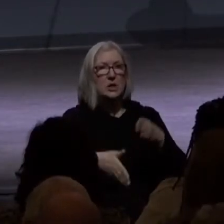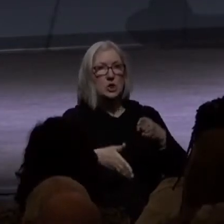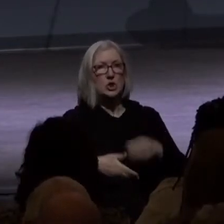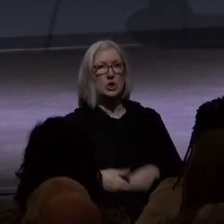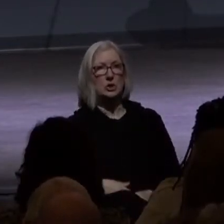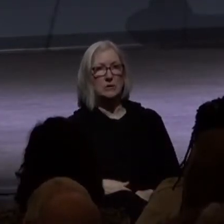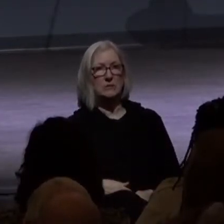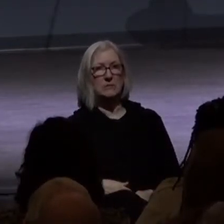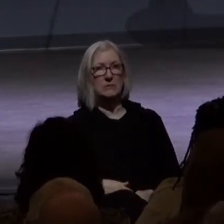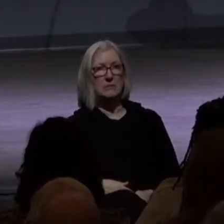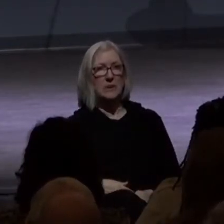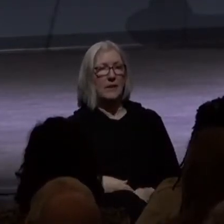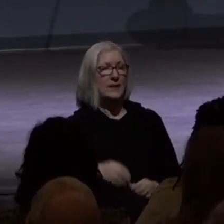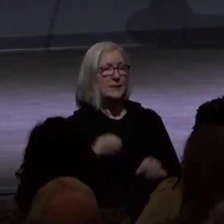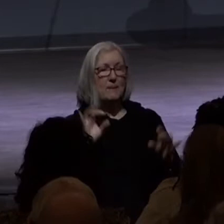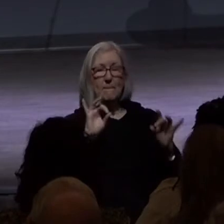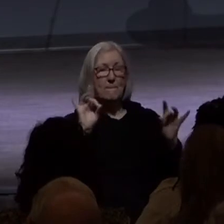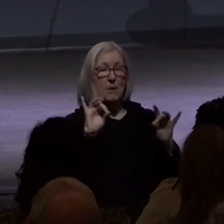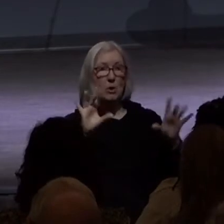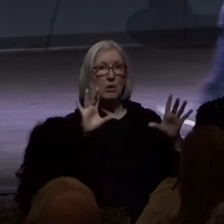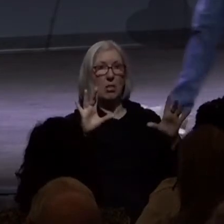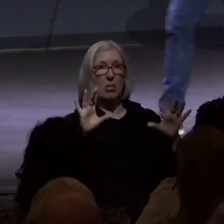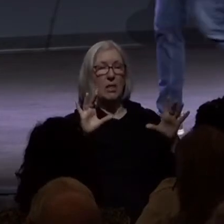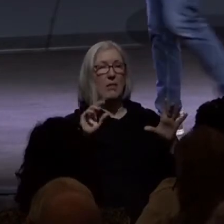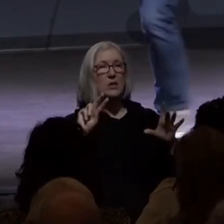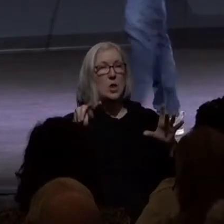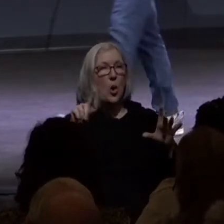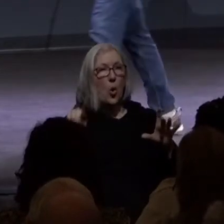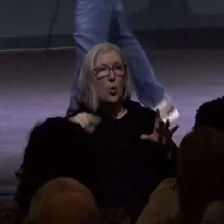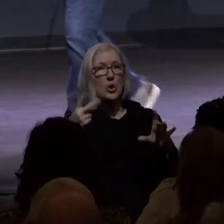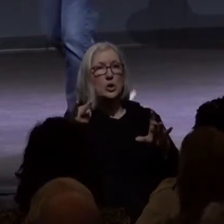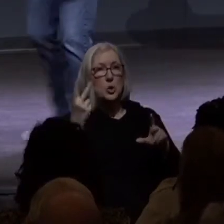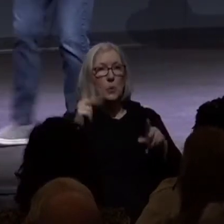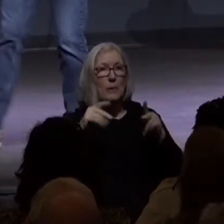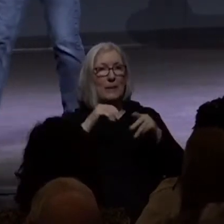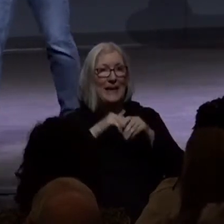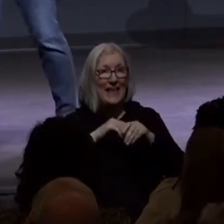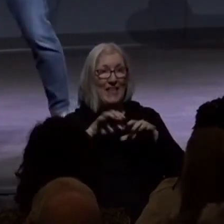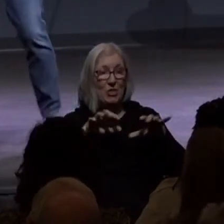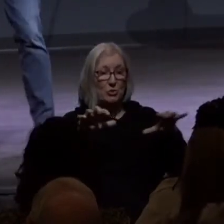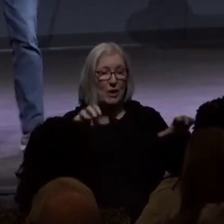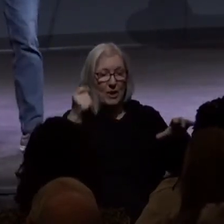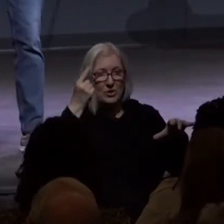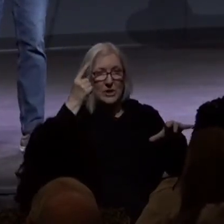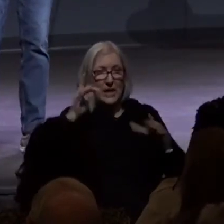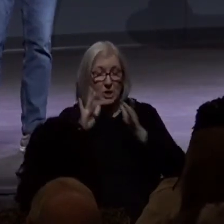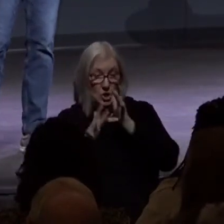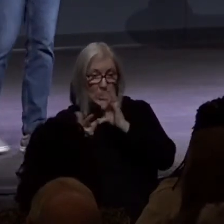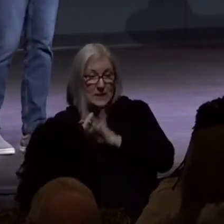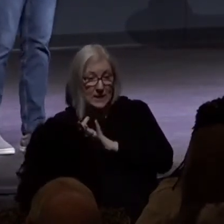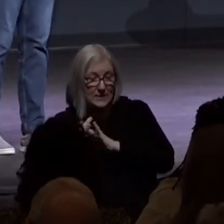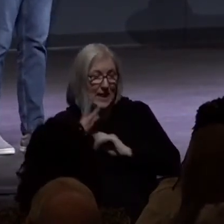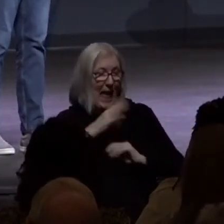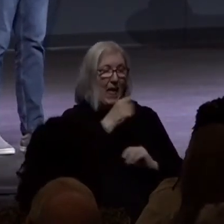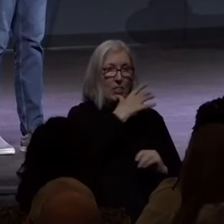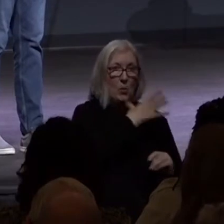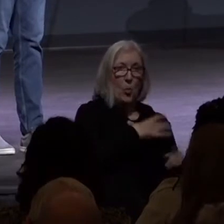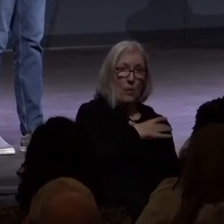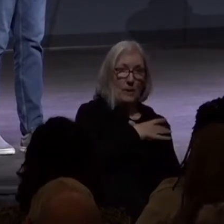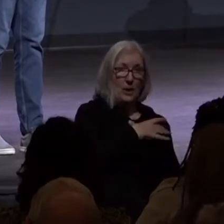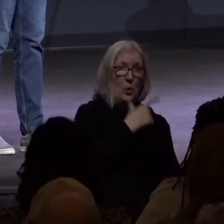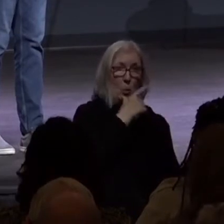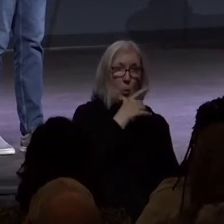It's a huge miracle. There's only two people in the crowd who understand a miracle that just happened. Jesus and a woman who has been released of